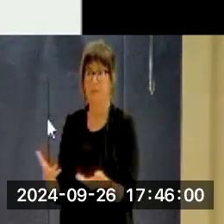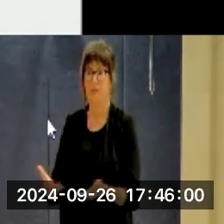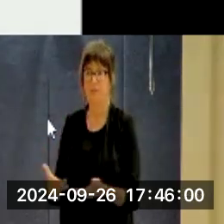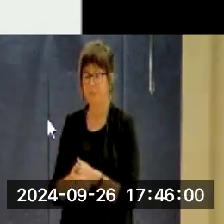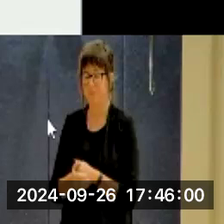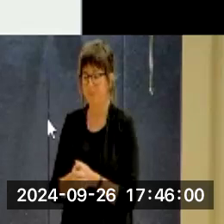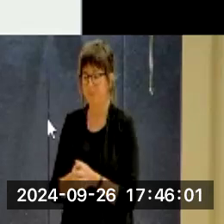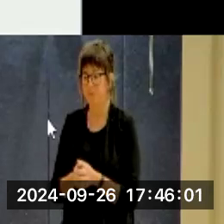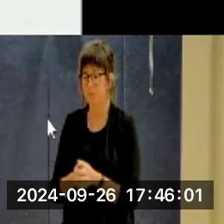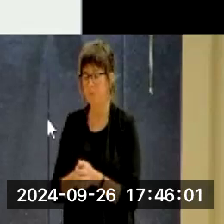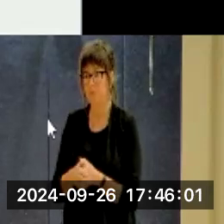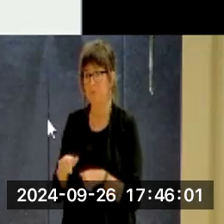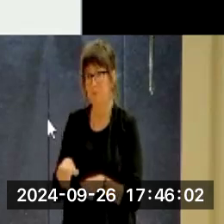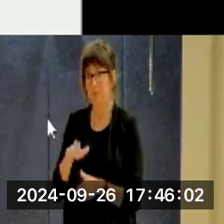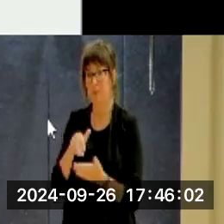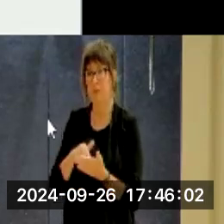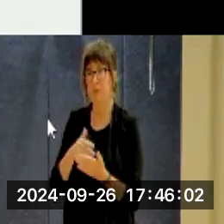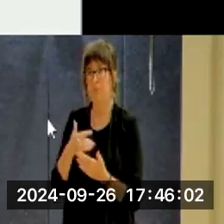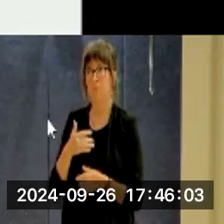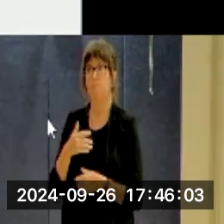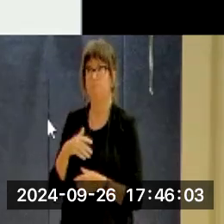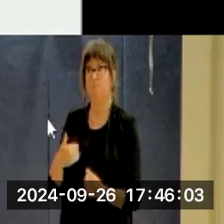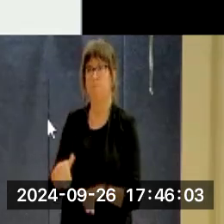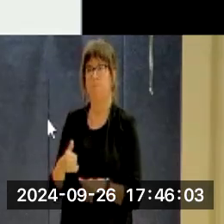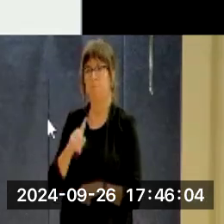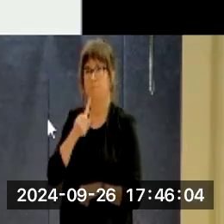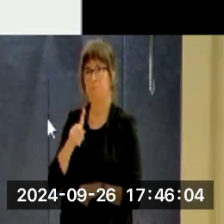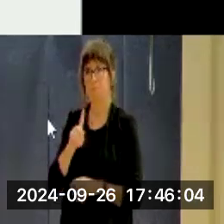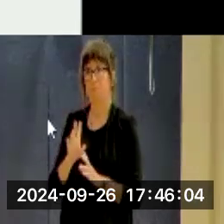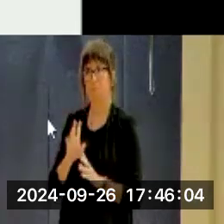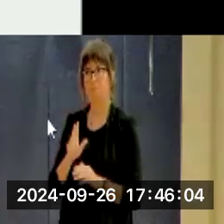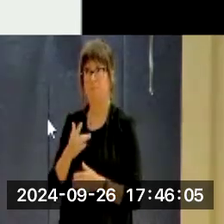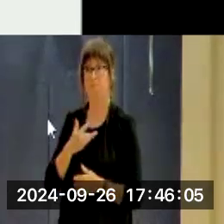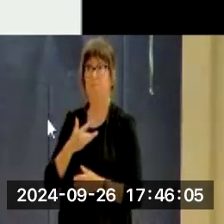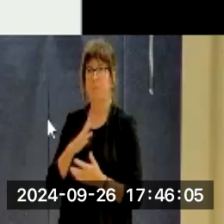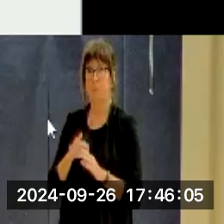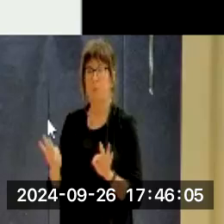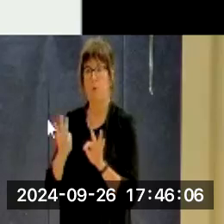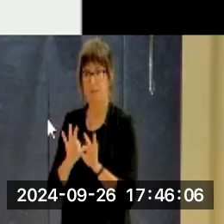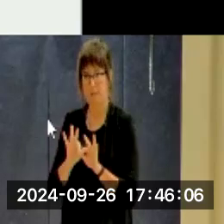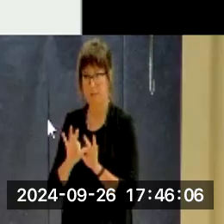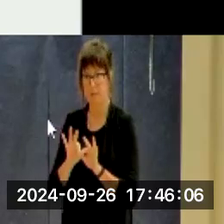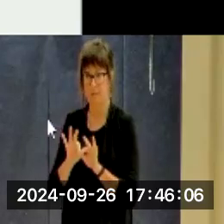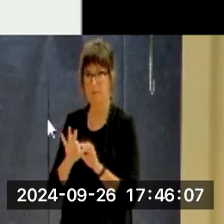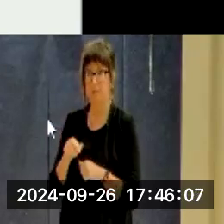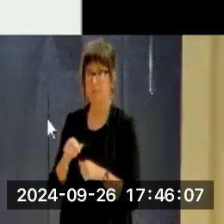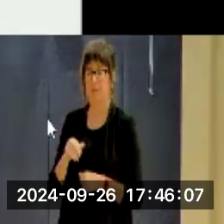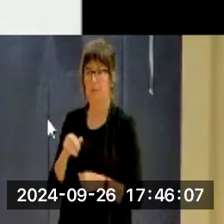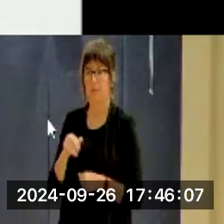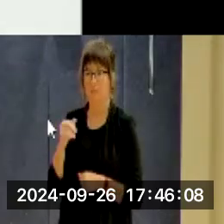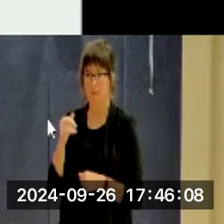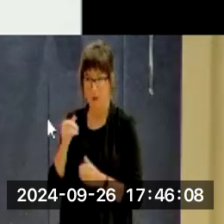This center actually has a really kind of important space in my heart. I often